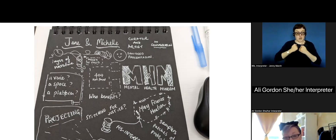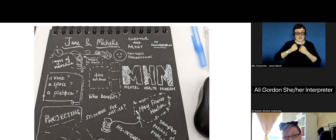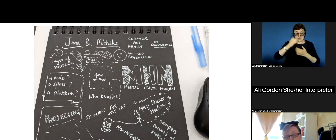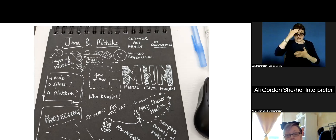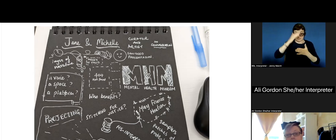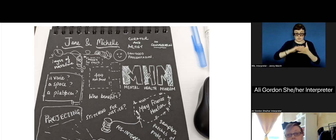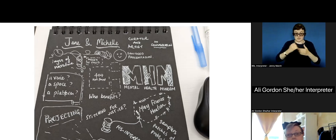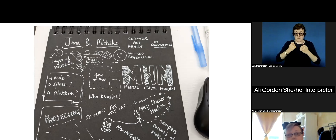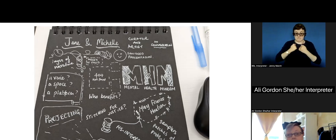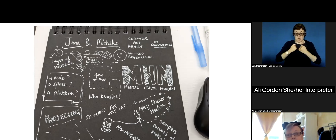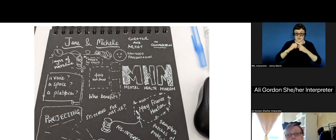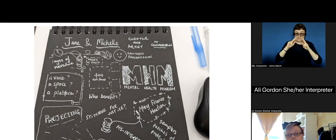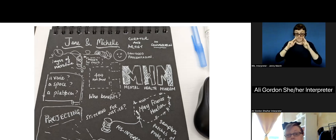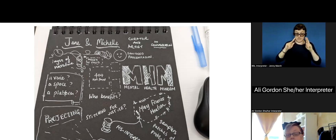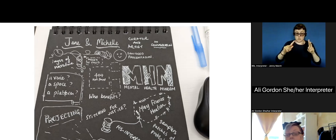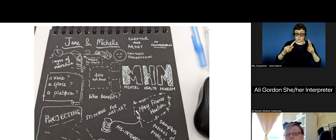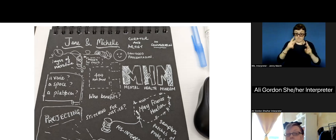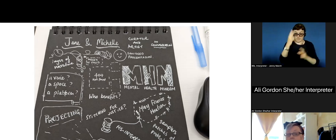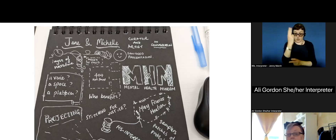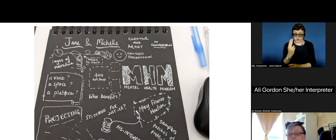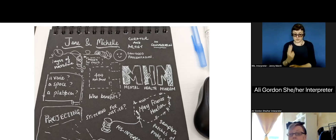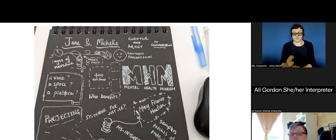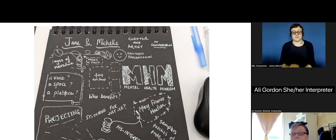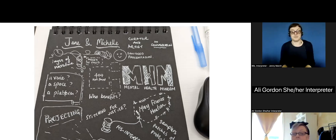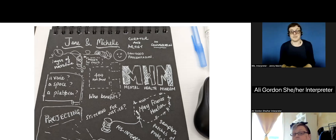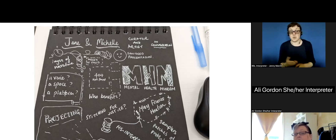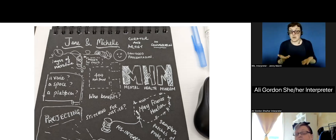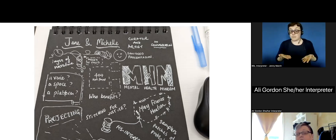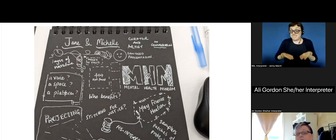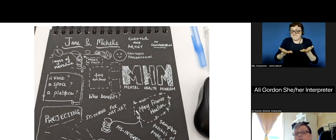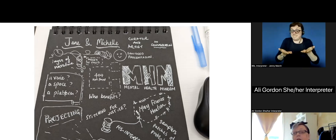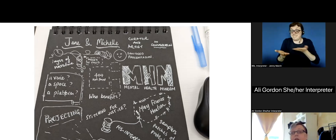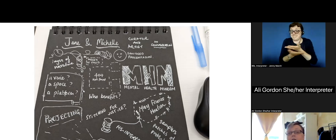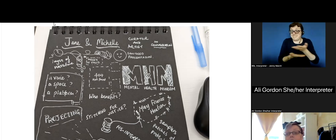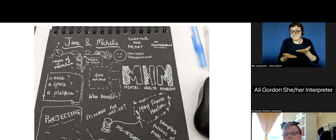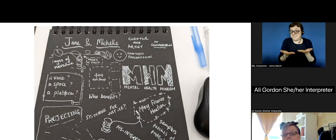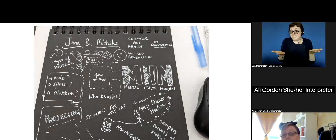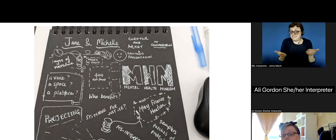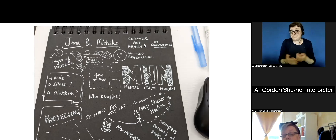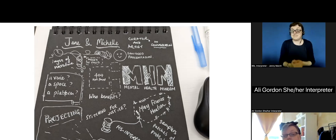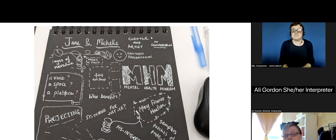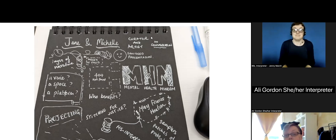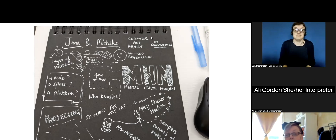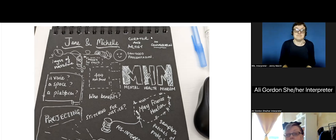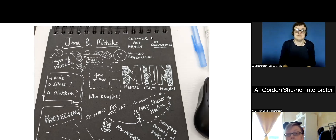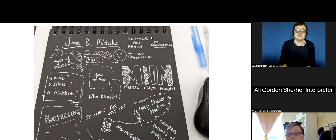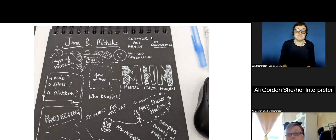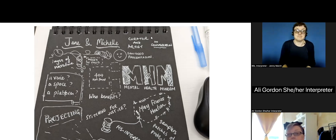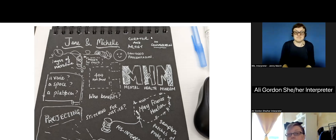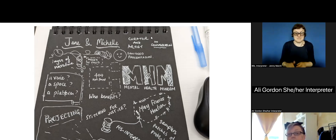interpretation? So I'm going to open it up to you guys again. Again, same as